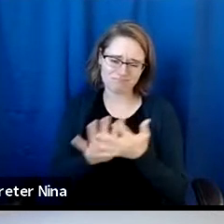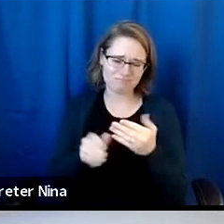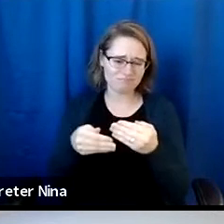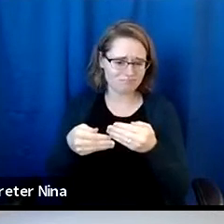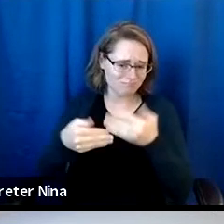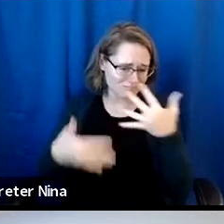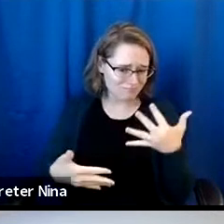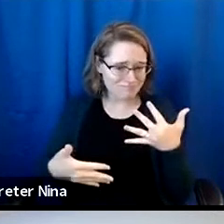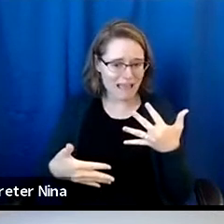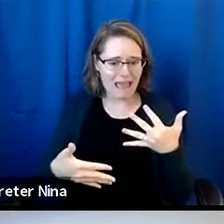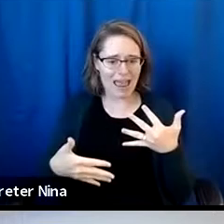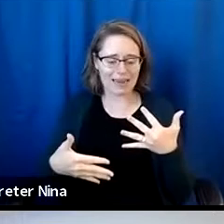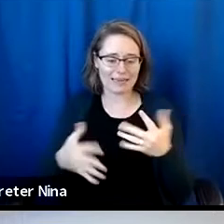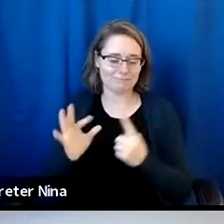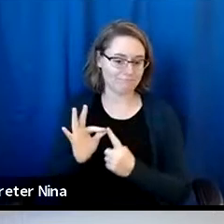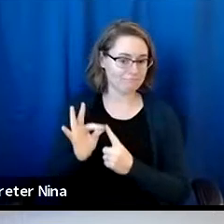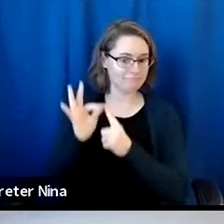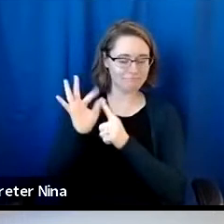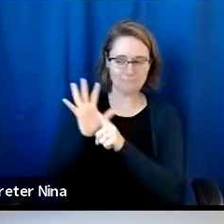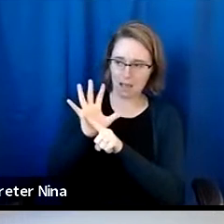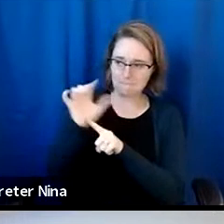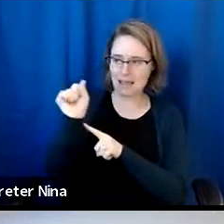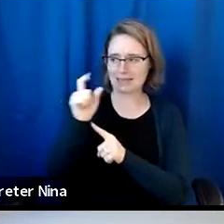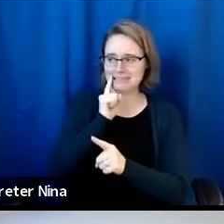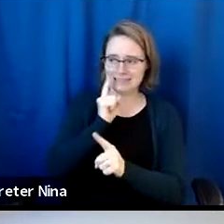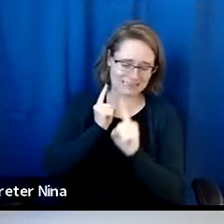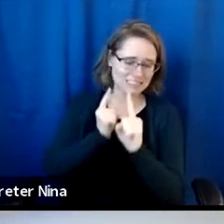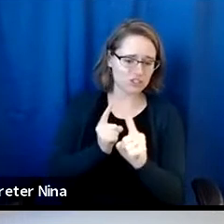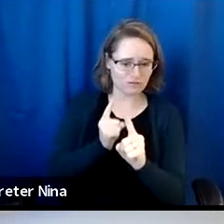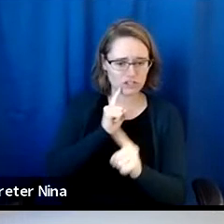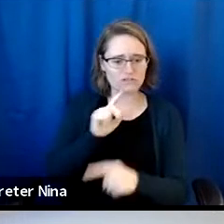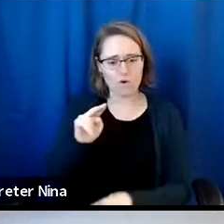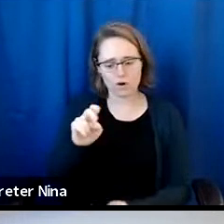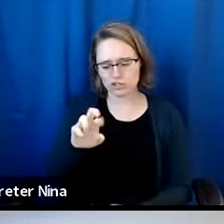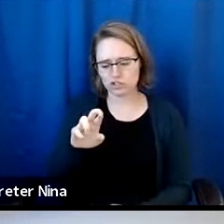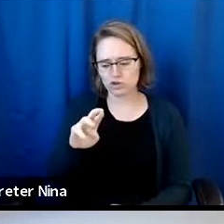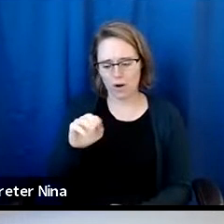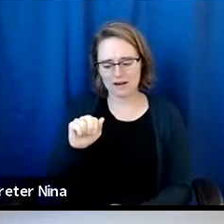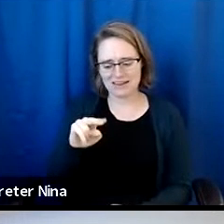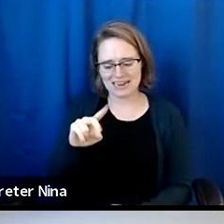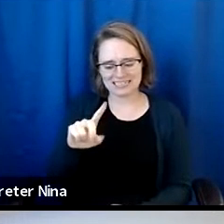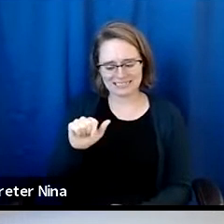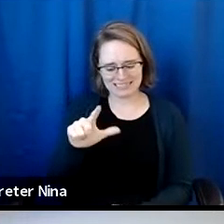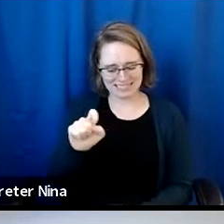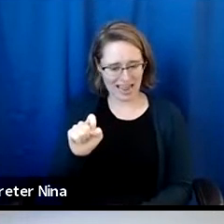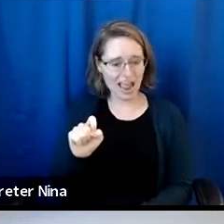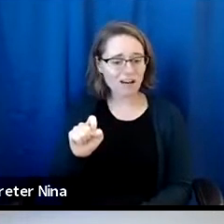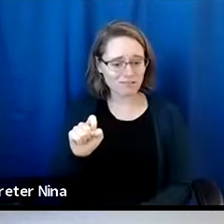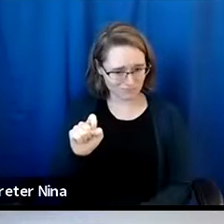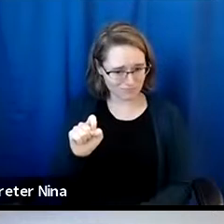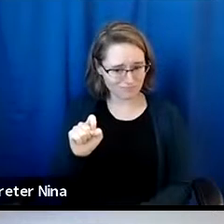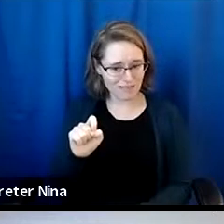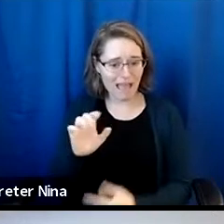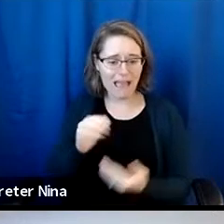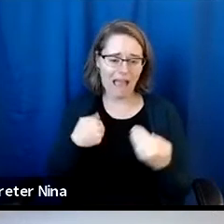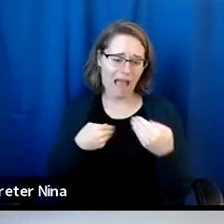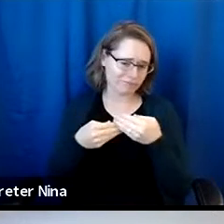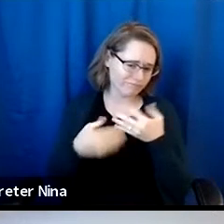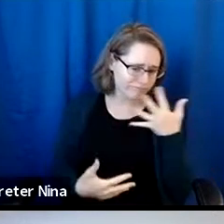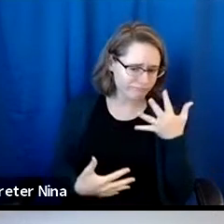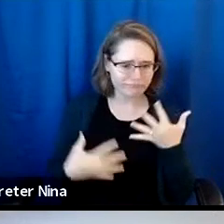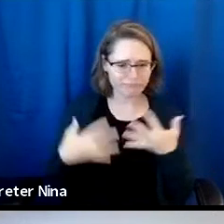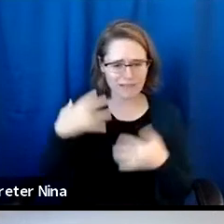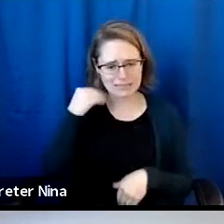very exceptional initiatives at Normandale Community College and comes with a plethora of